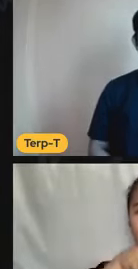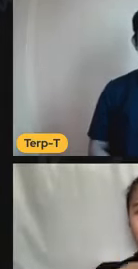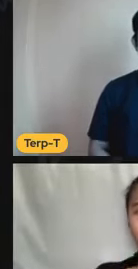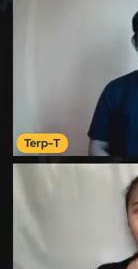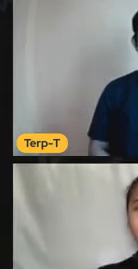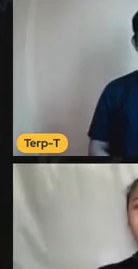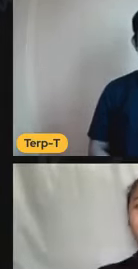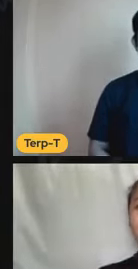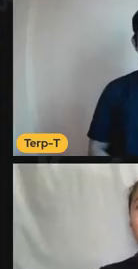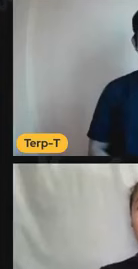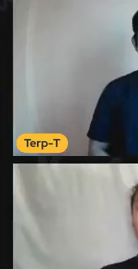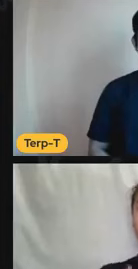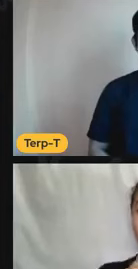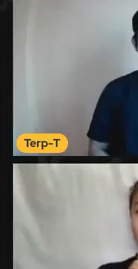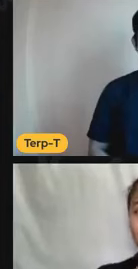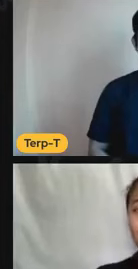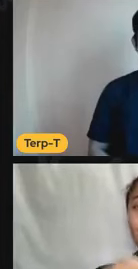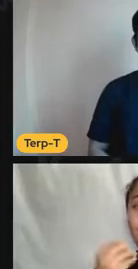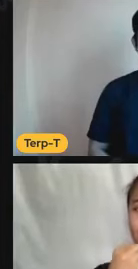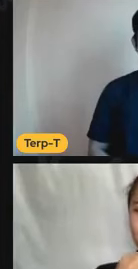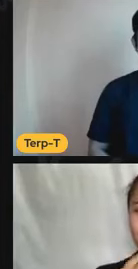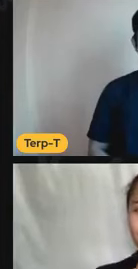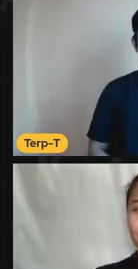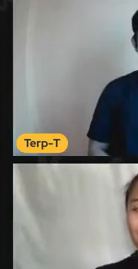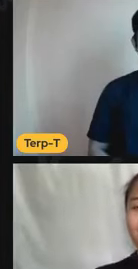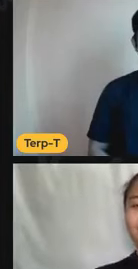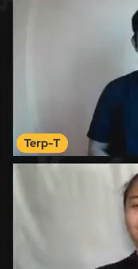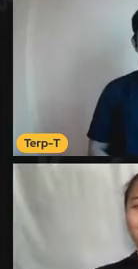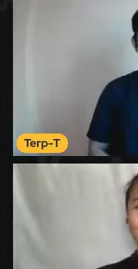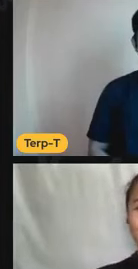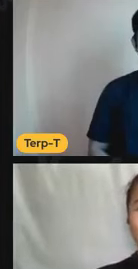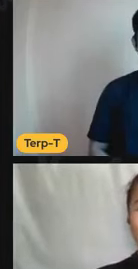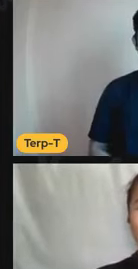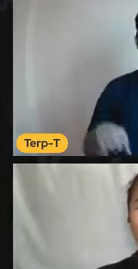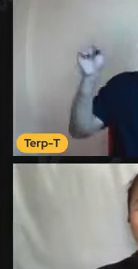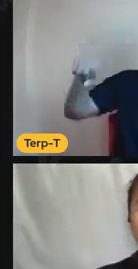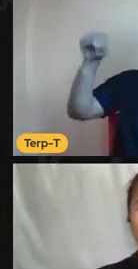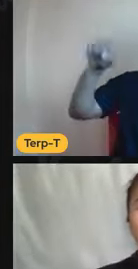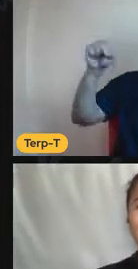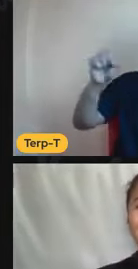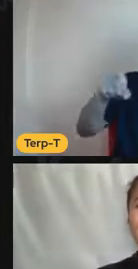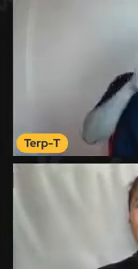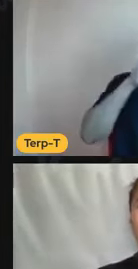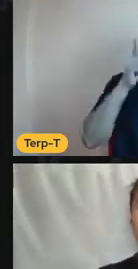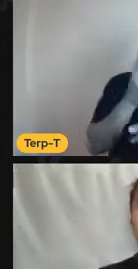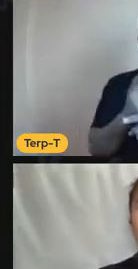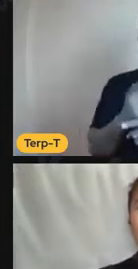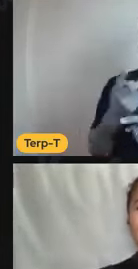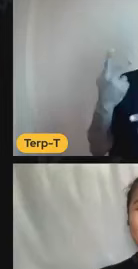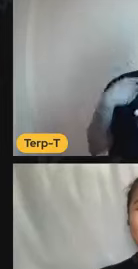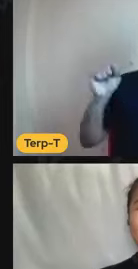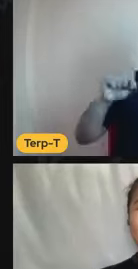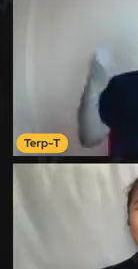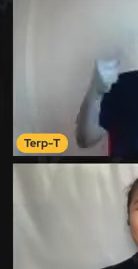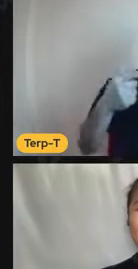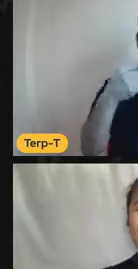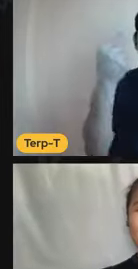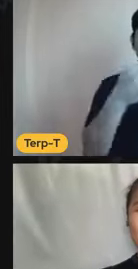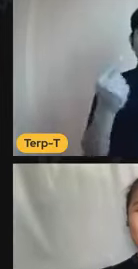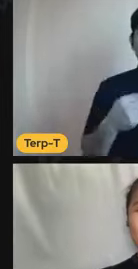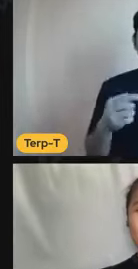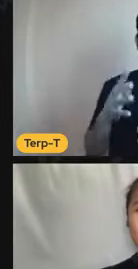to be followed by March 7, 2021. Yes, so these are the two surprises for the